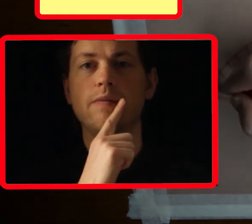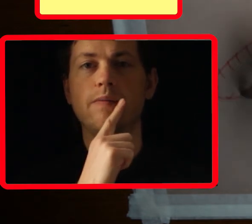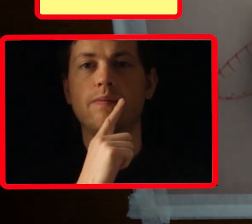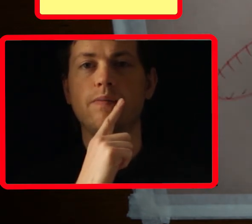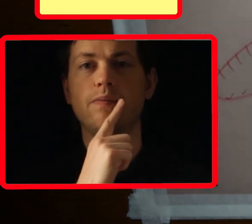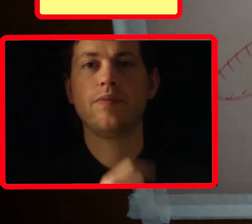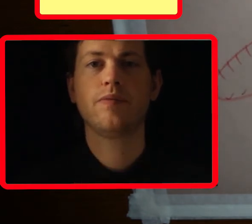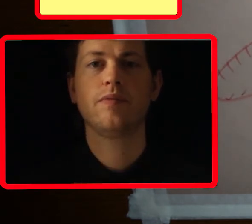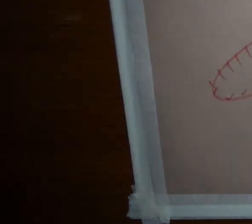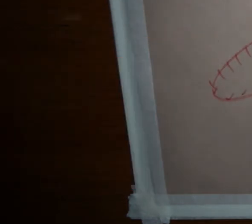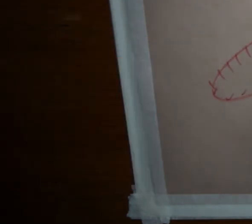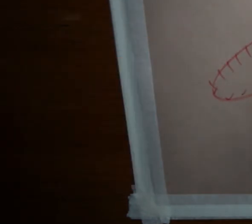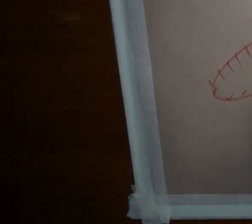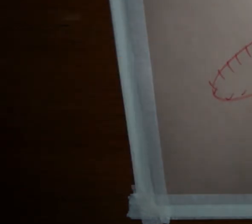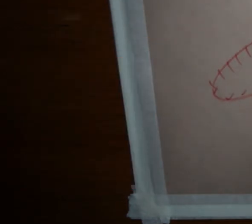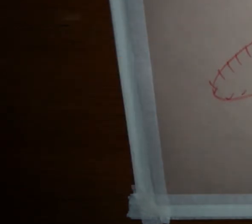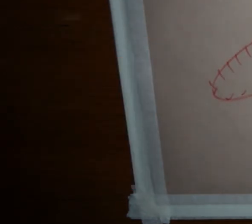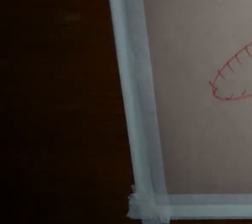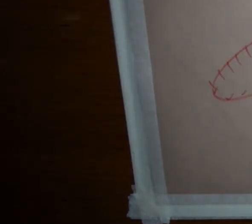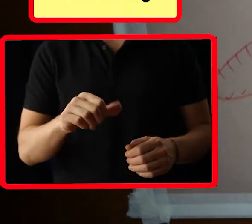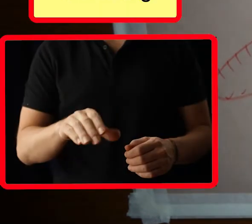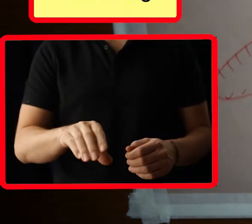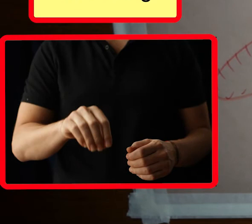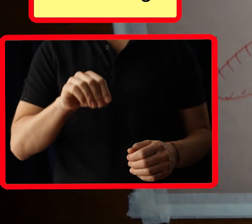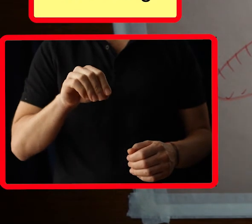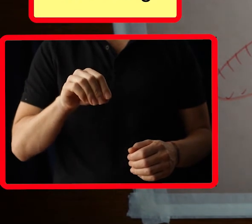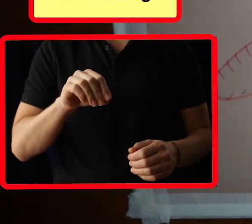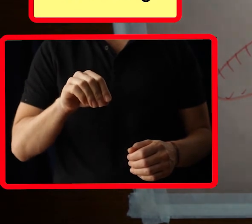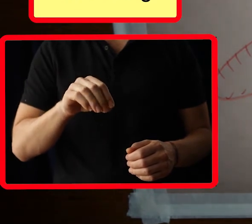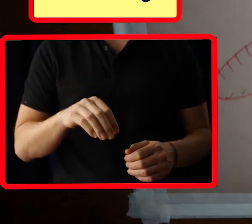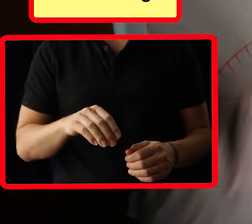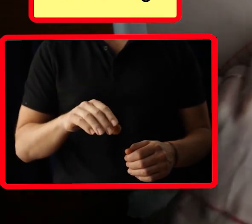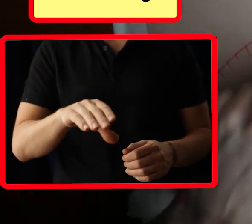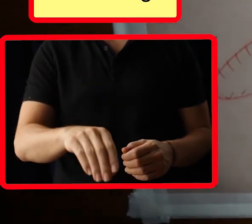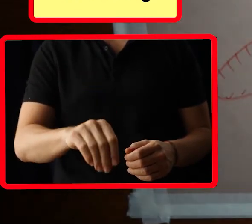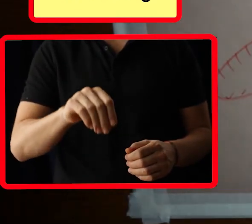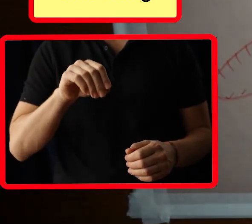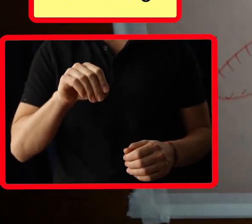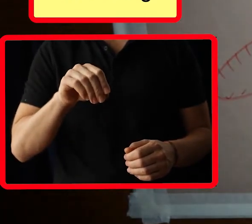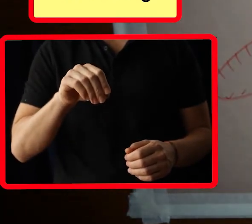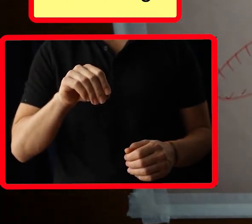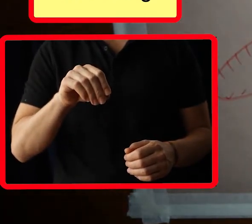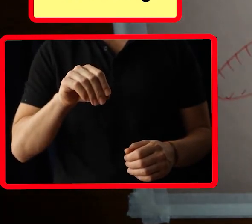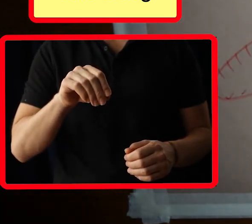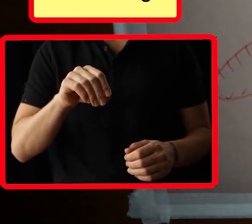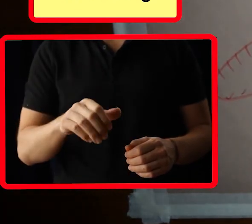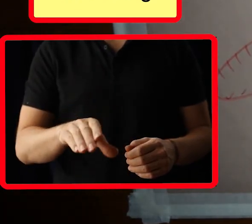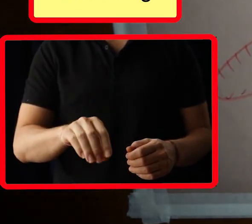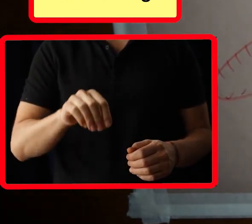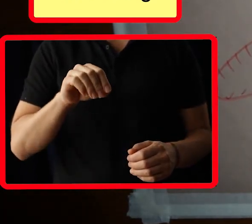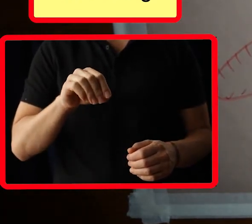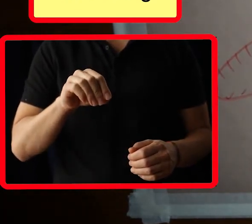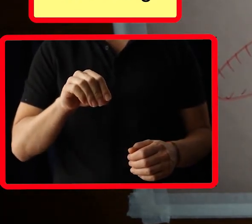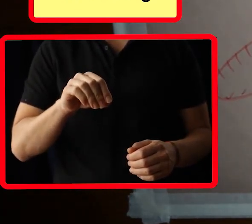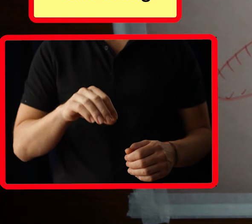drawings. For the student who is independently engaged, we must make time for their free drawing,